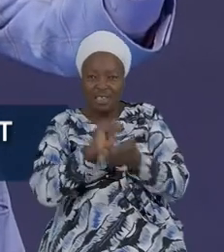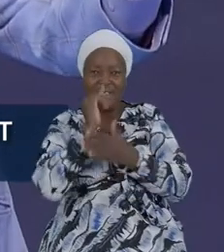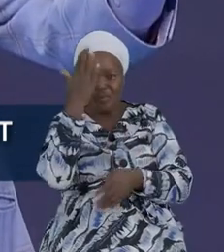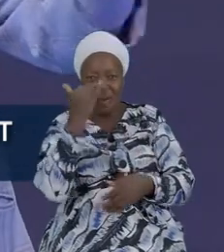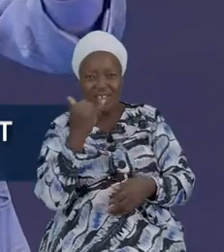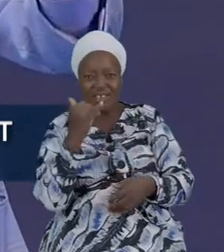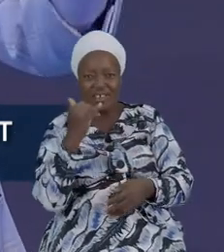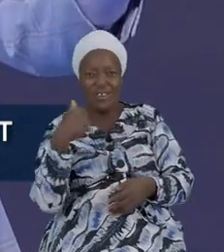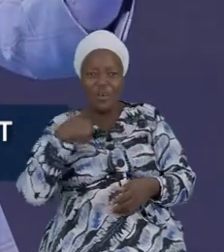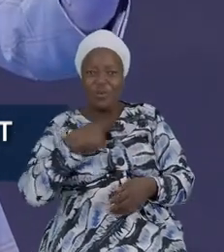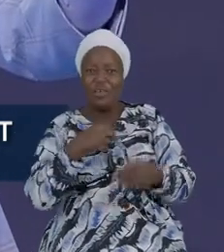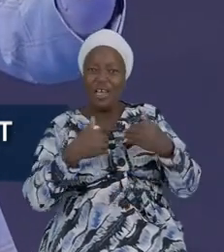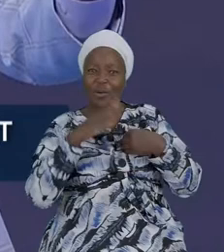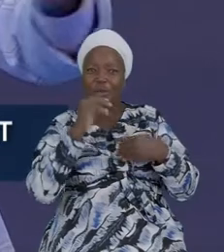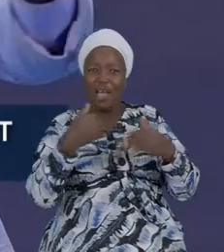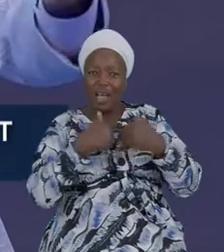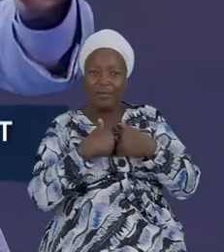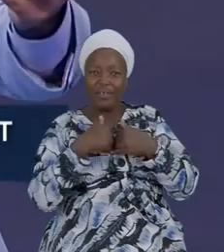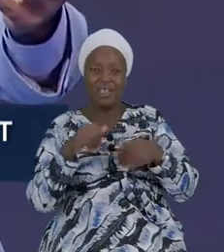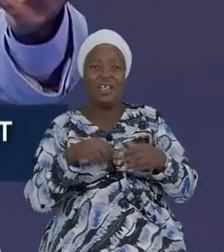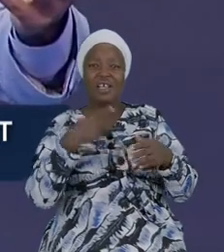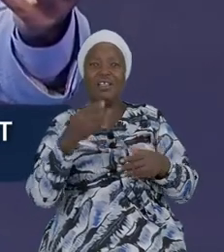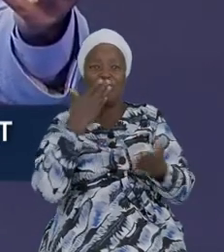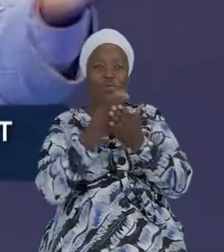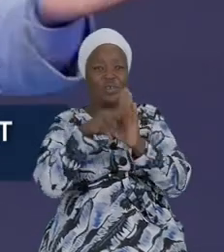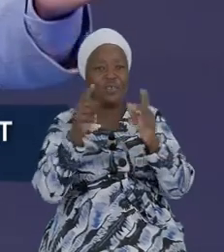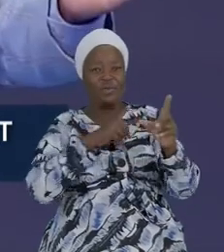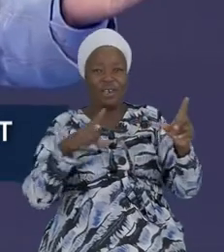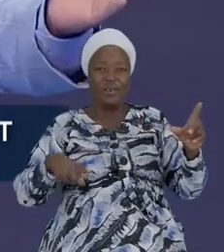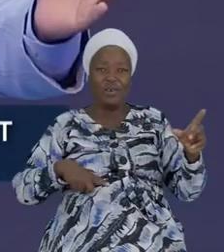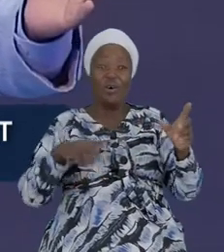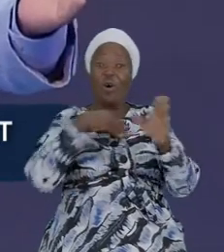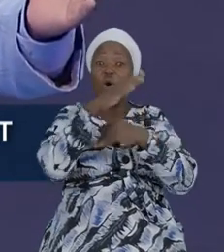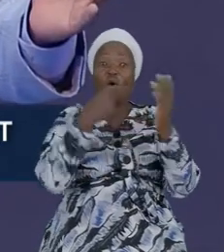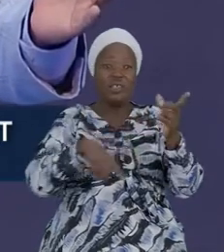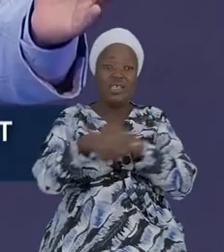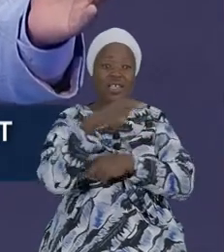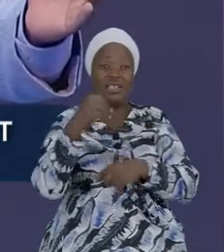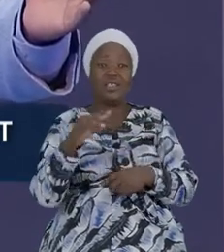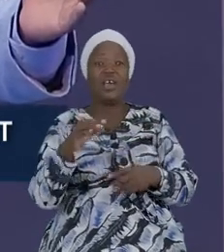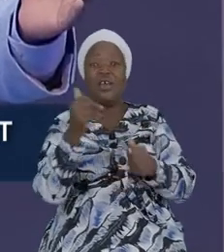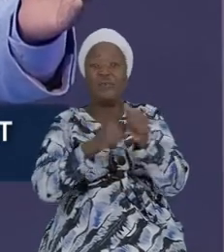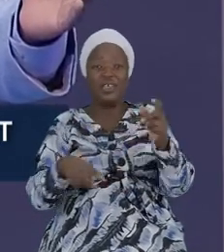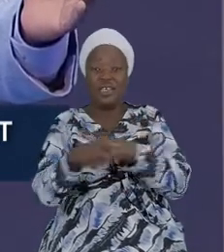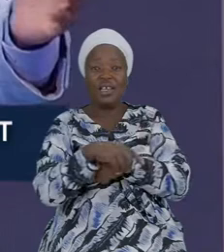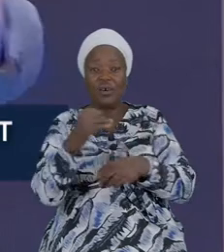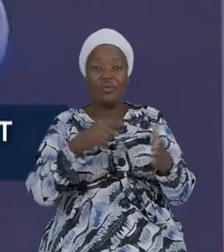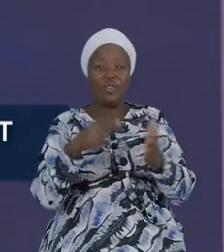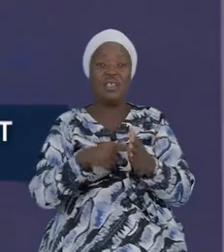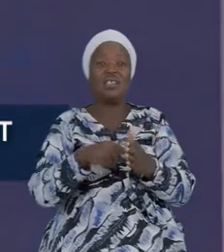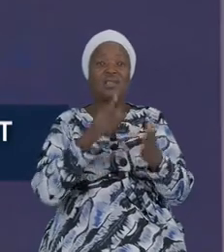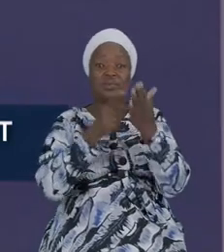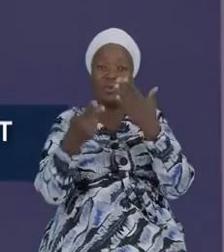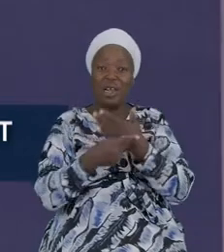why we have been having the goodness of the Lord all the days, every day of this